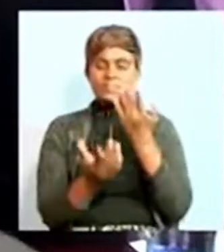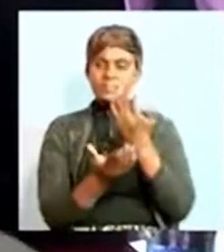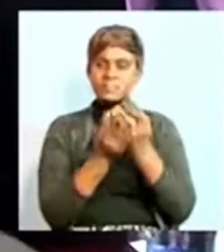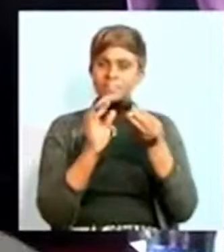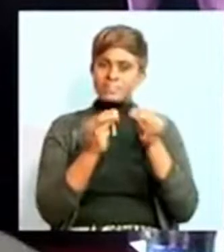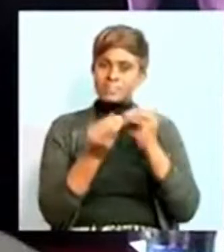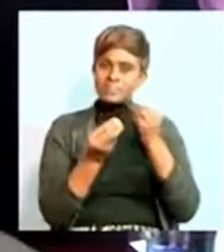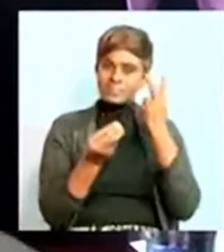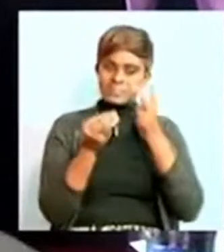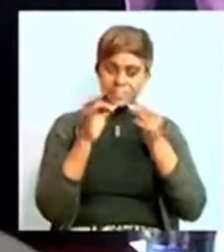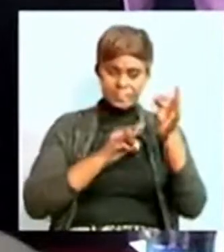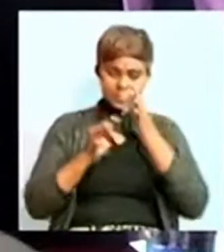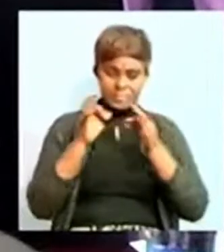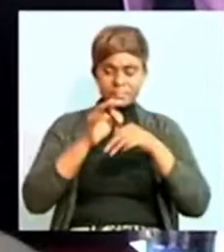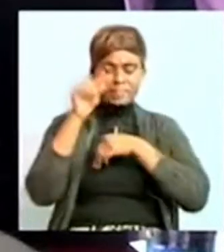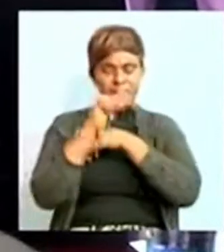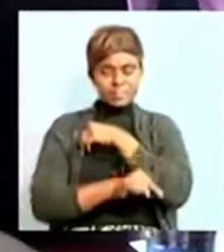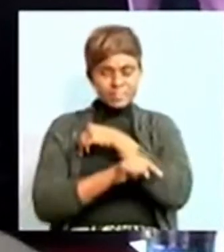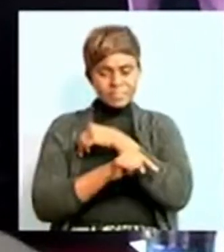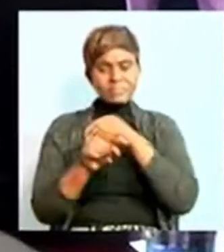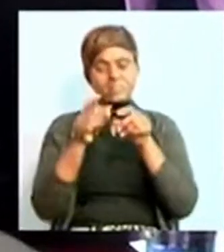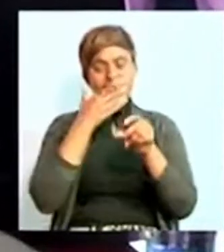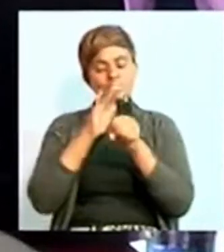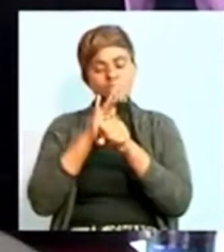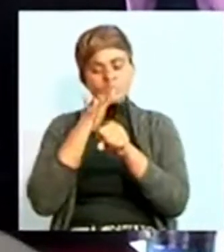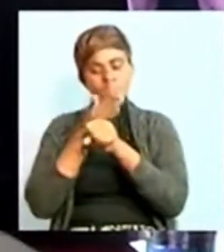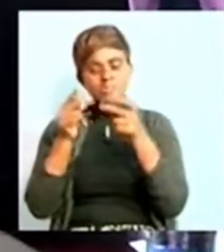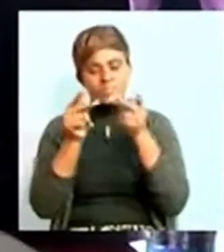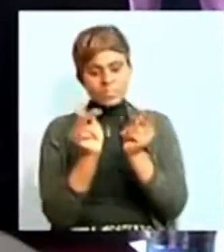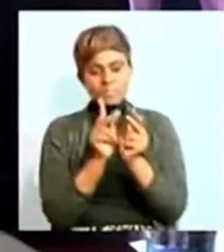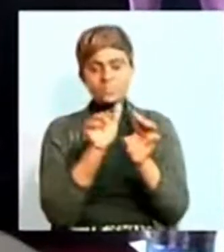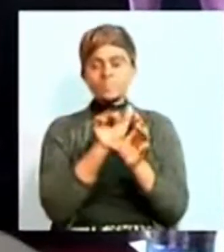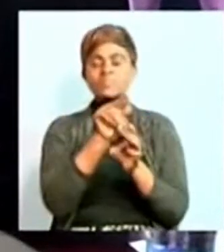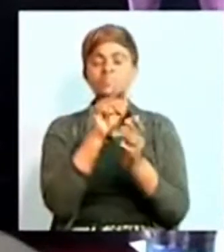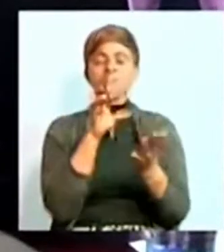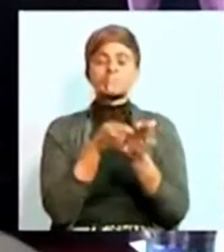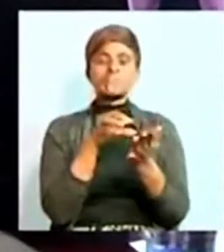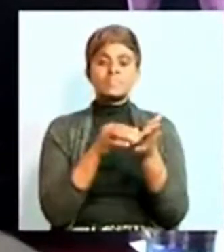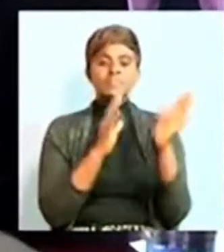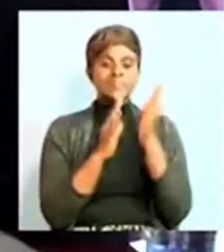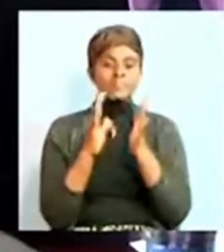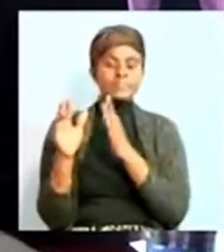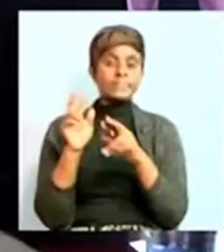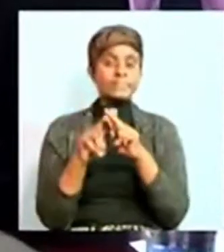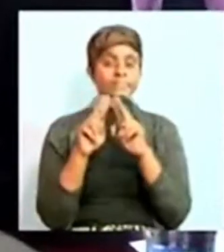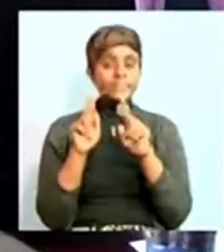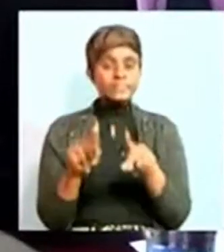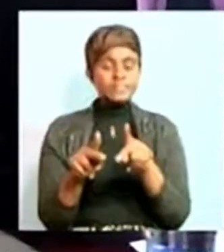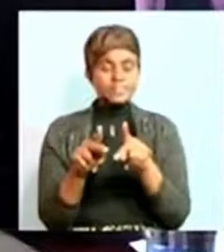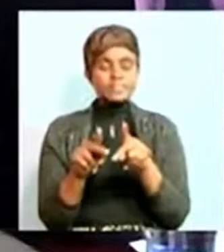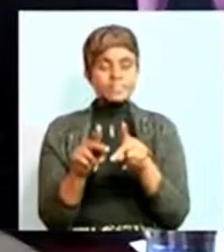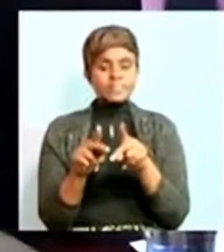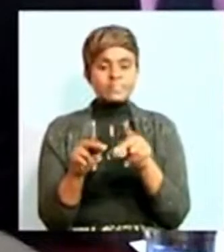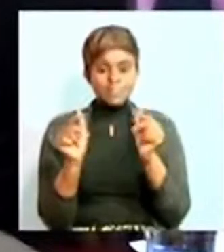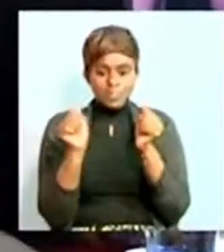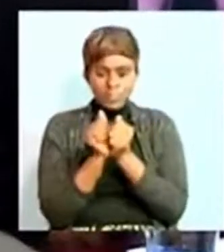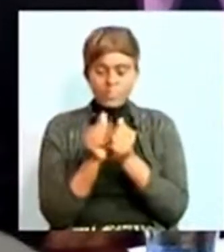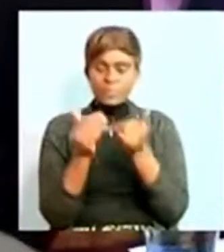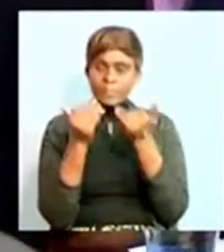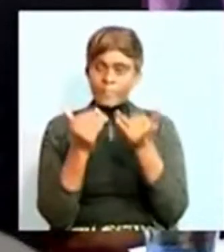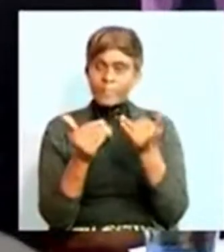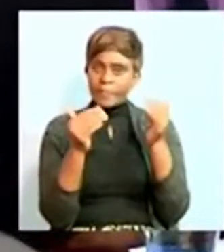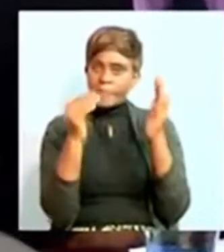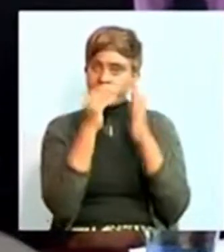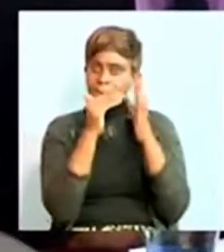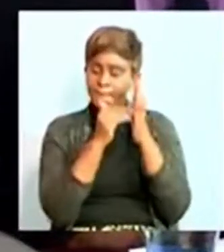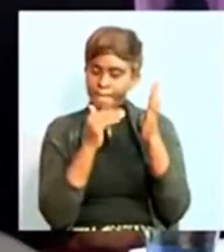will explain in detail to us affirm our position on this matter. Remedial measures, Chair, with the current